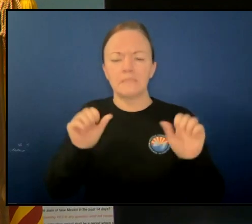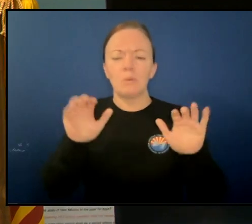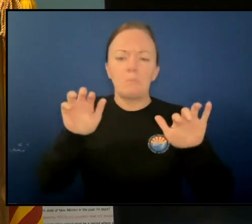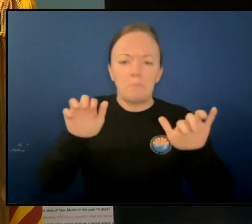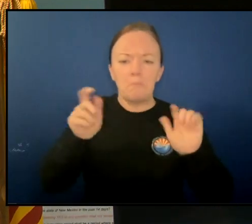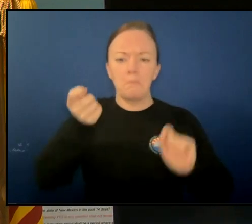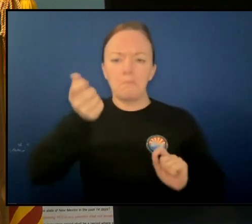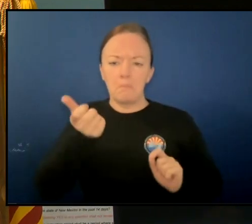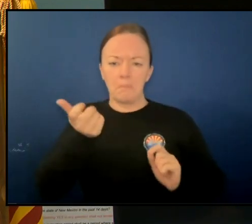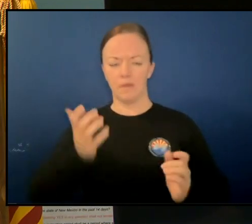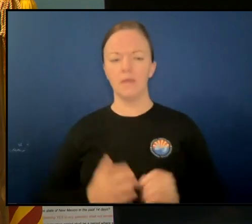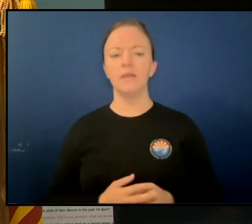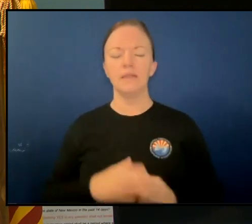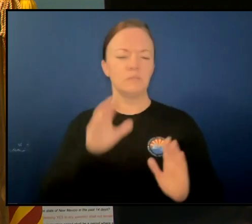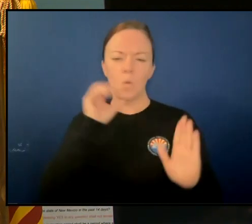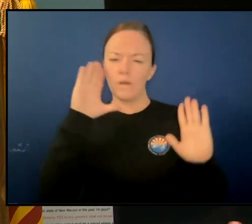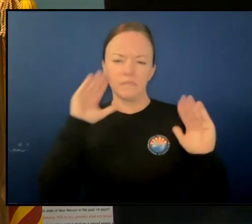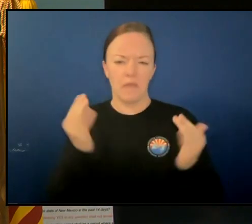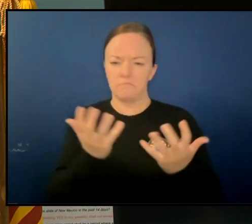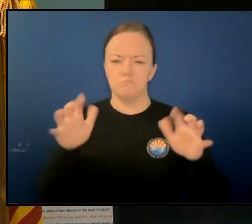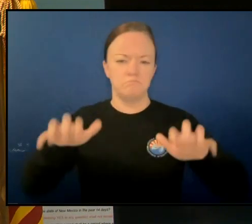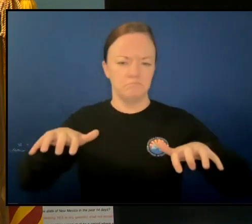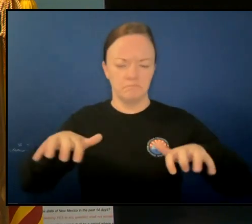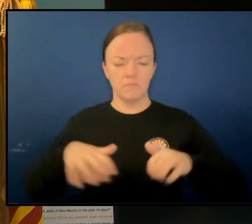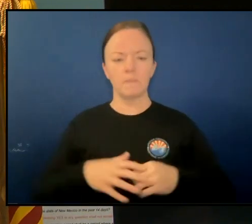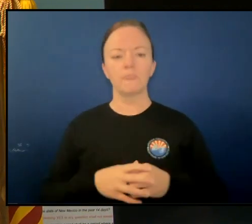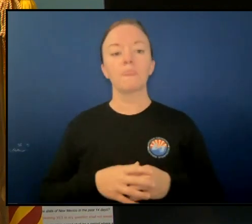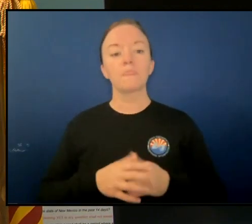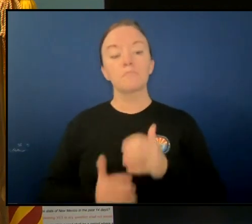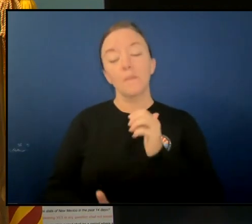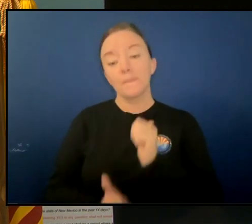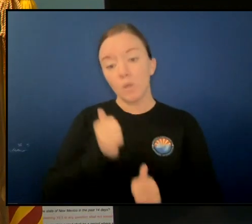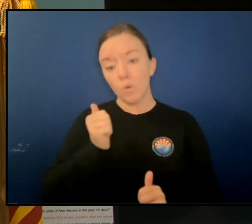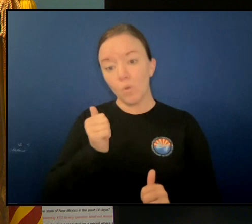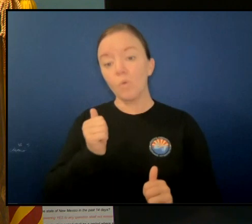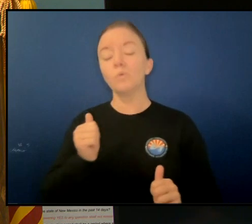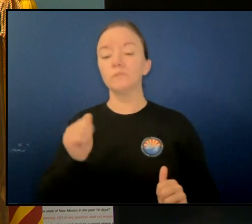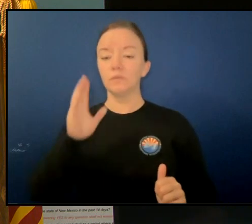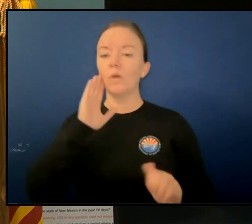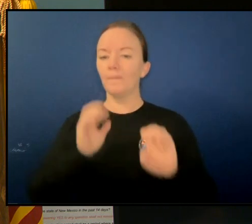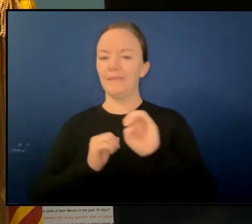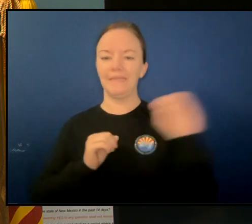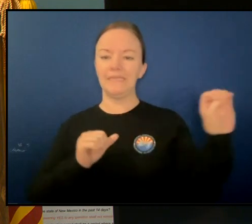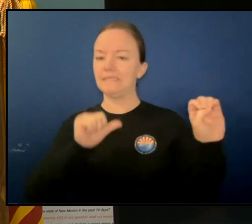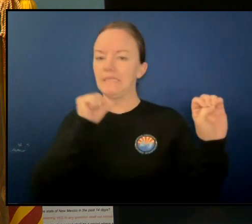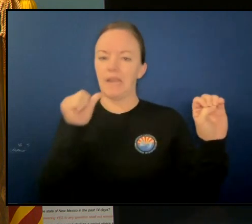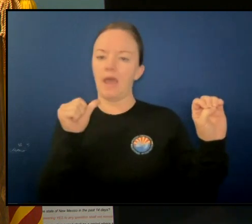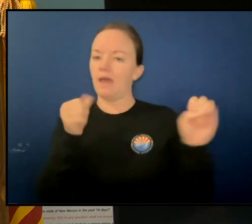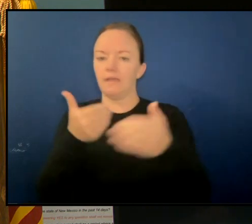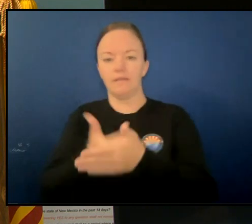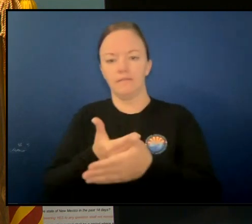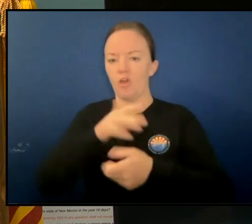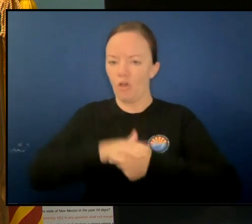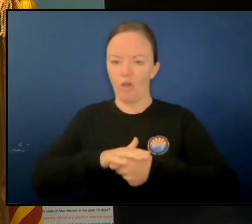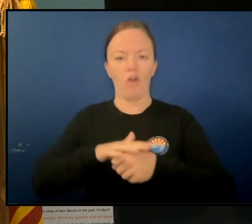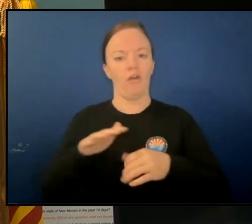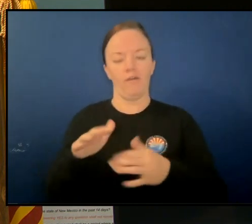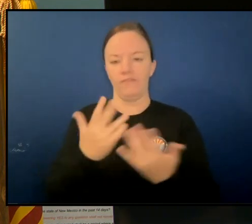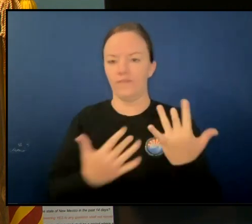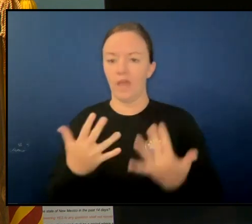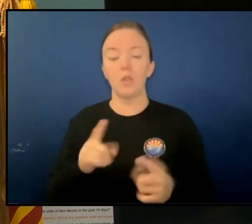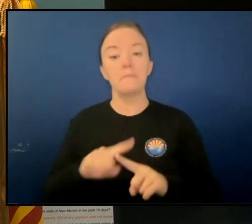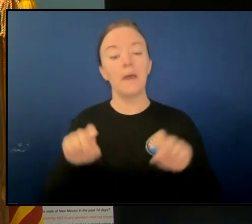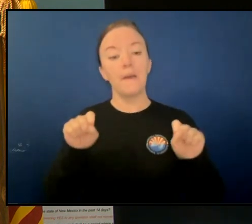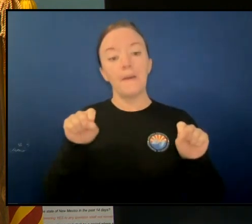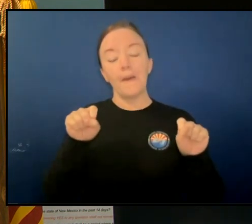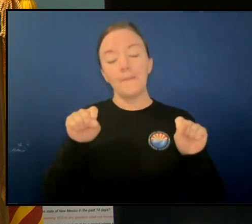are going to be occurring today. Most of it is east of our area, but there's potential for a small amount,